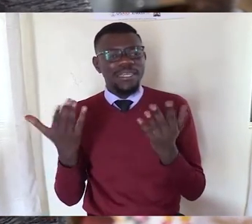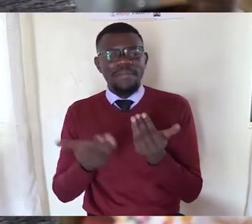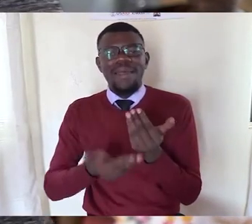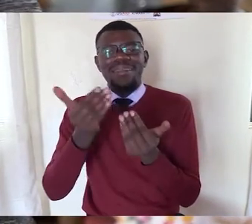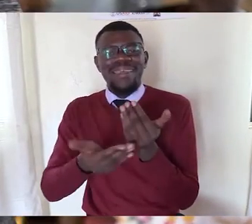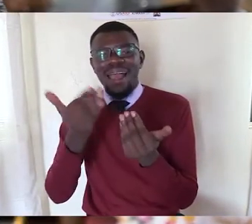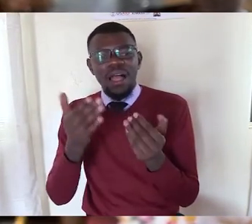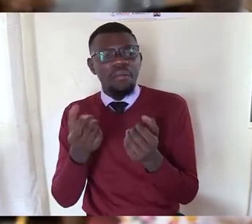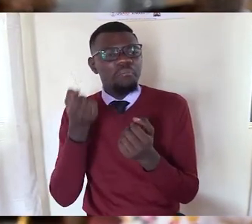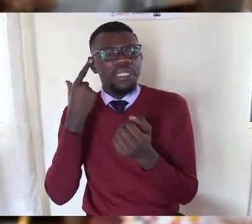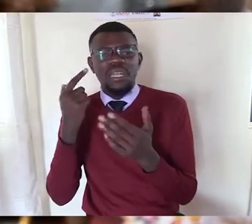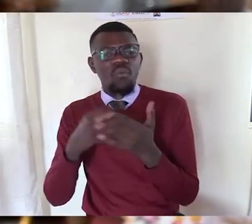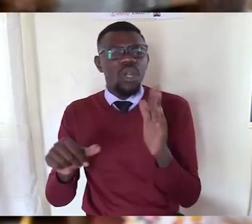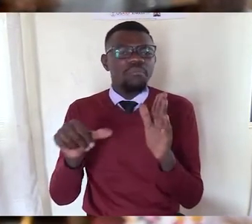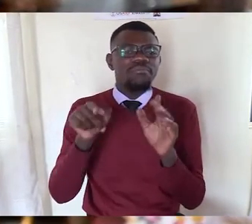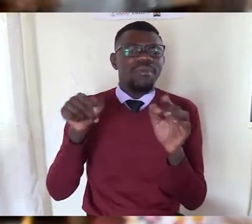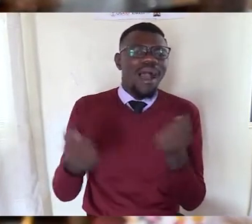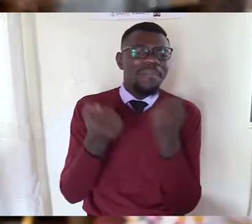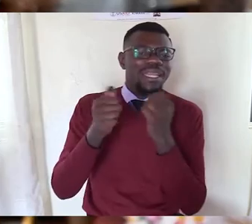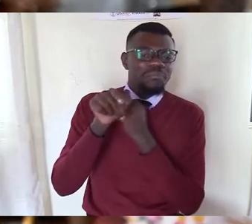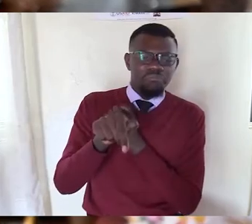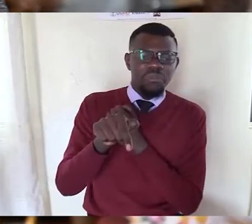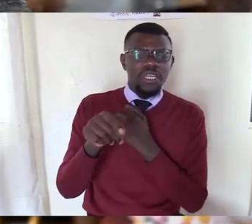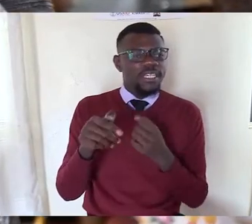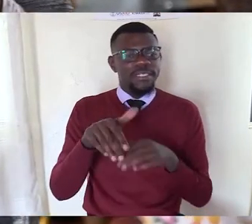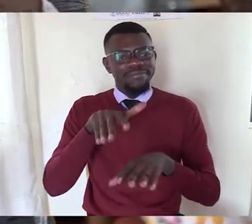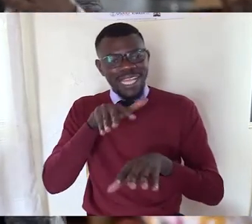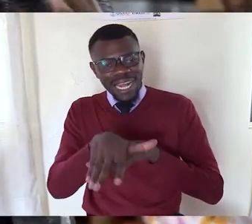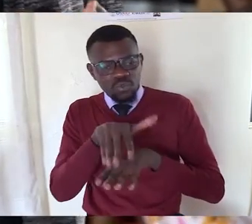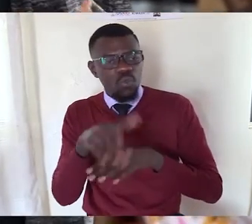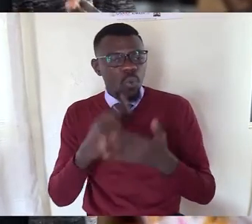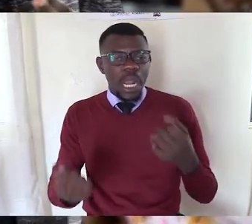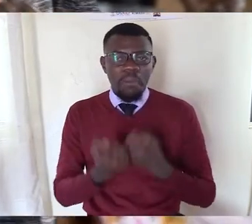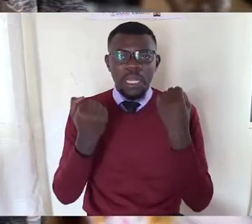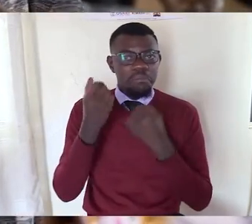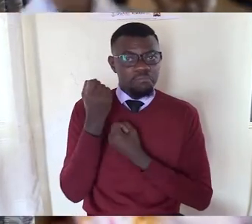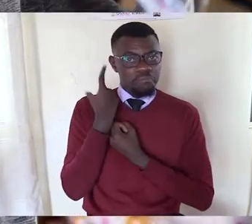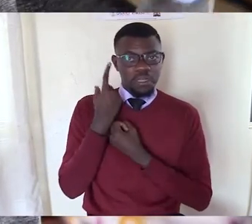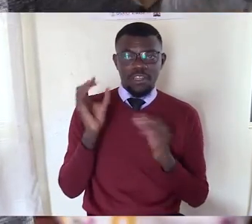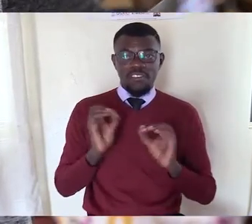caring to understand ni nini iko pale mashinani. How can we be able to complement